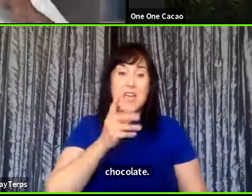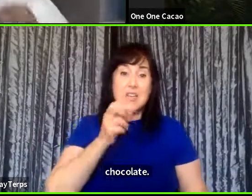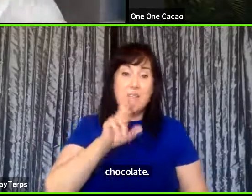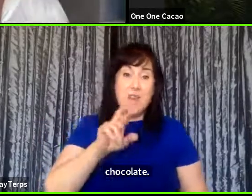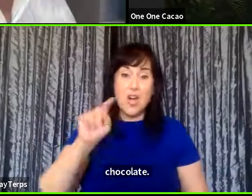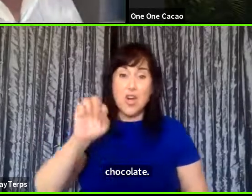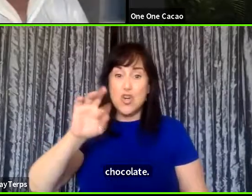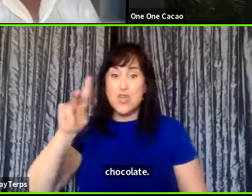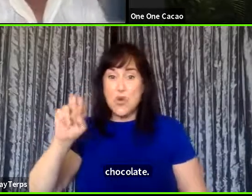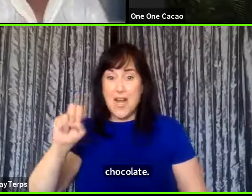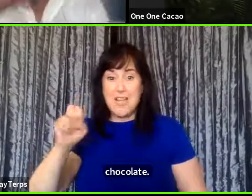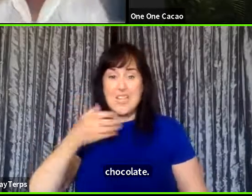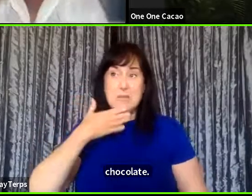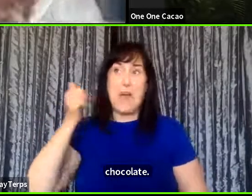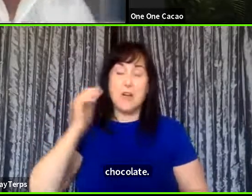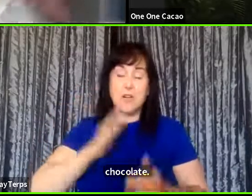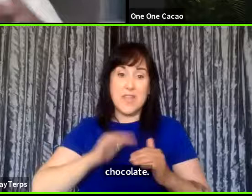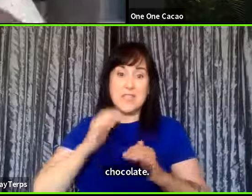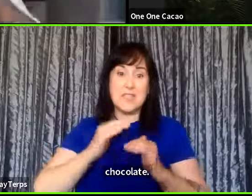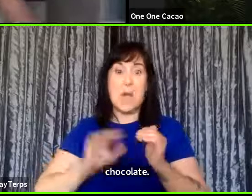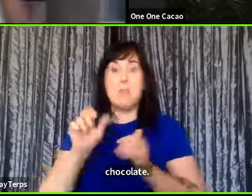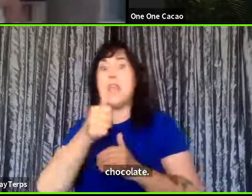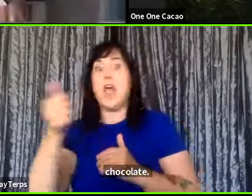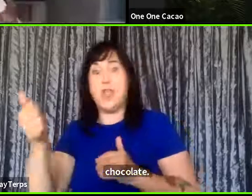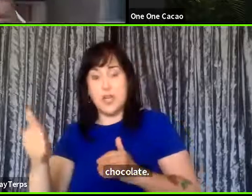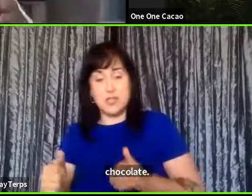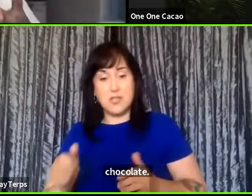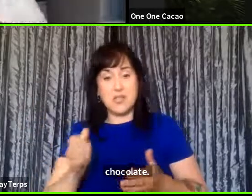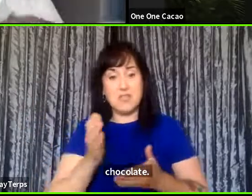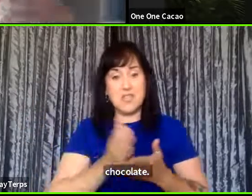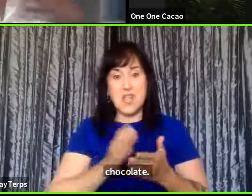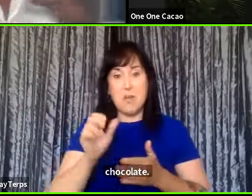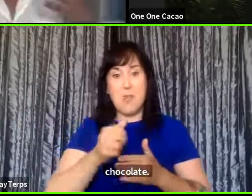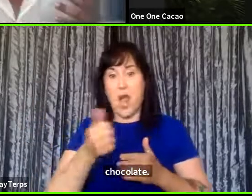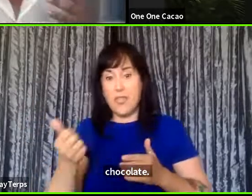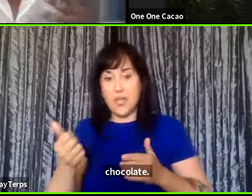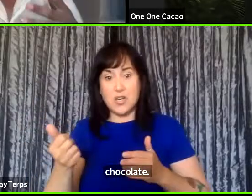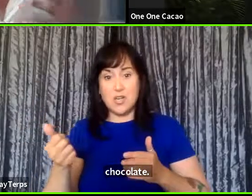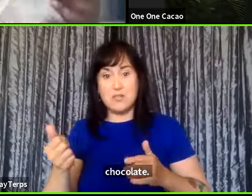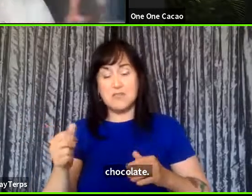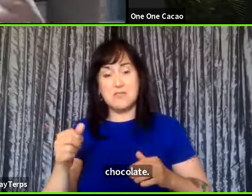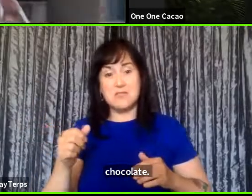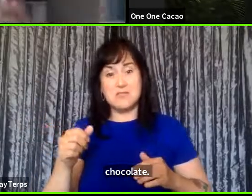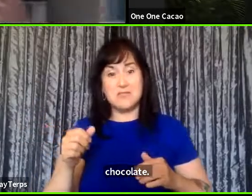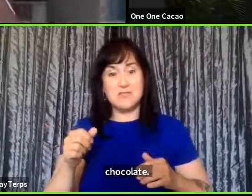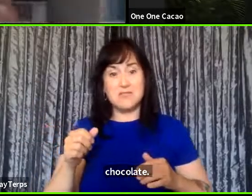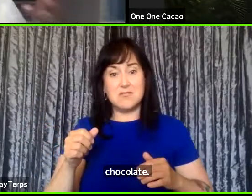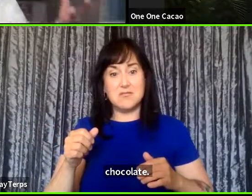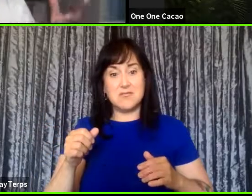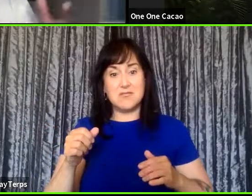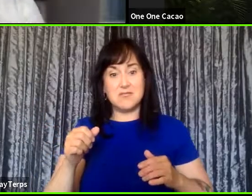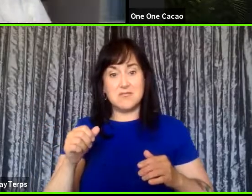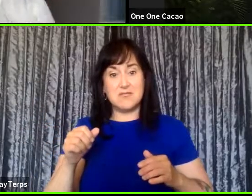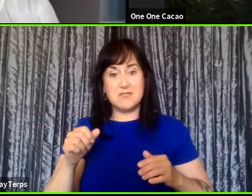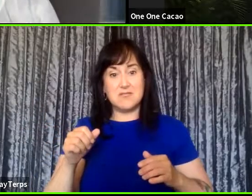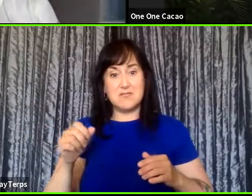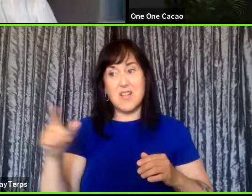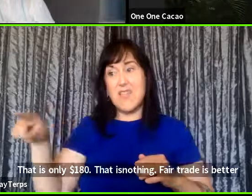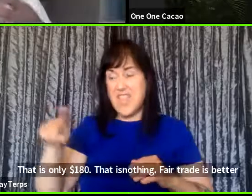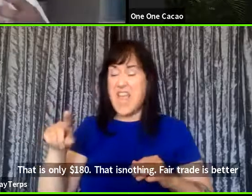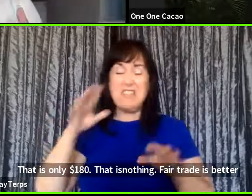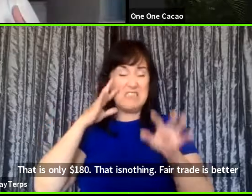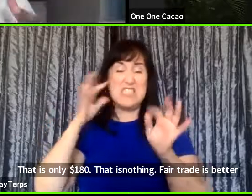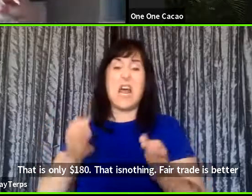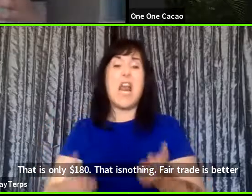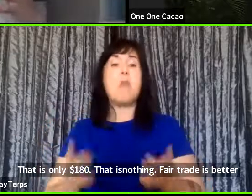others. Some, like, you know, other marks literally pick and choose how much money they want to pay to farmers. So